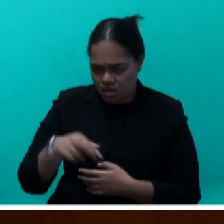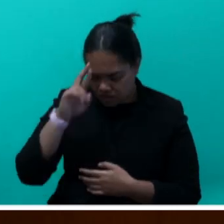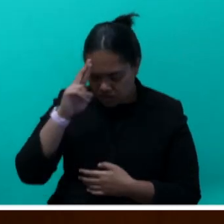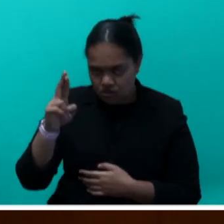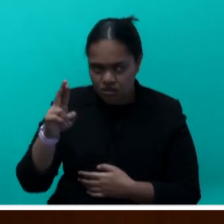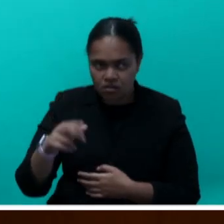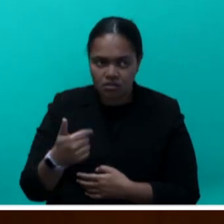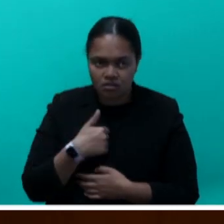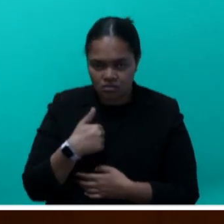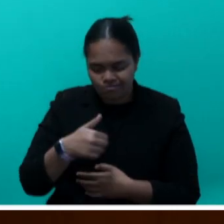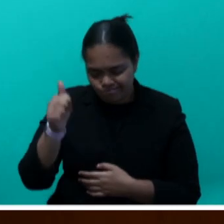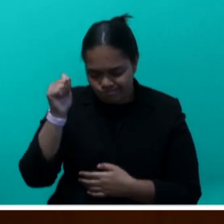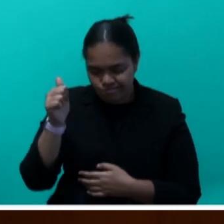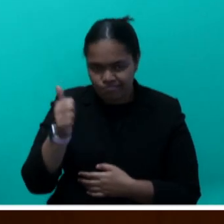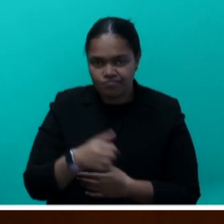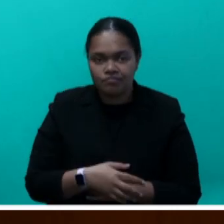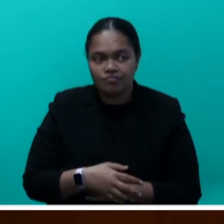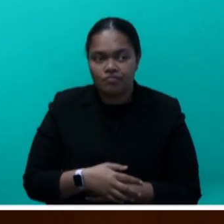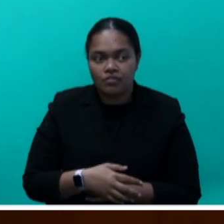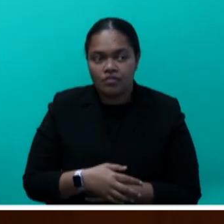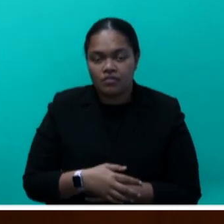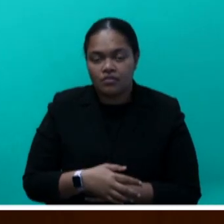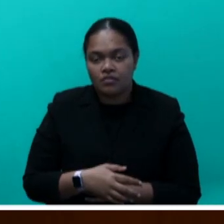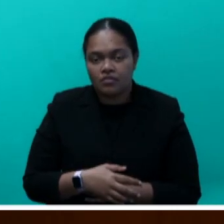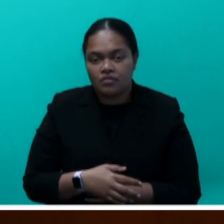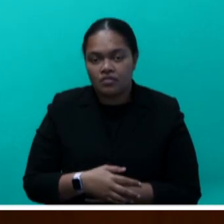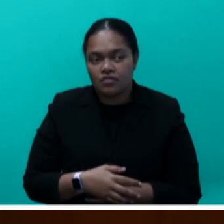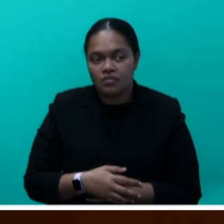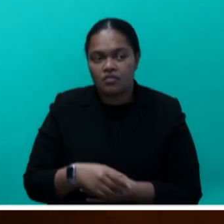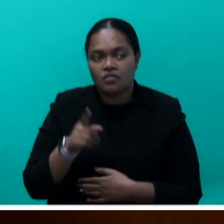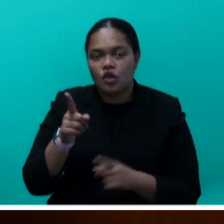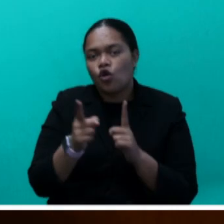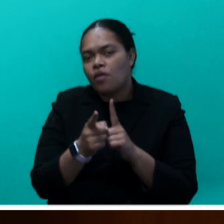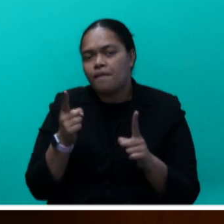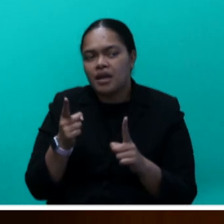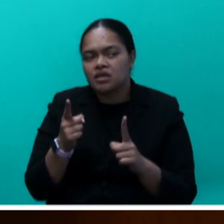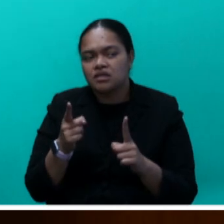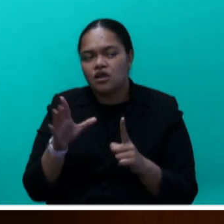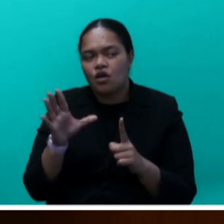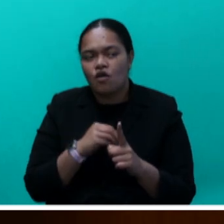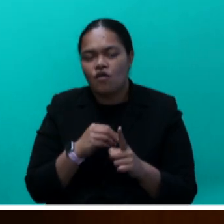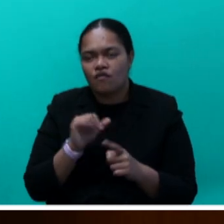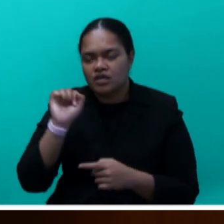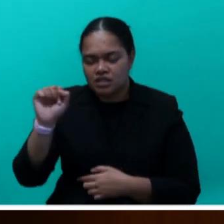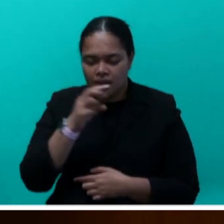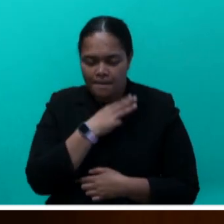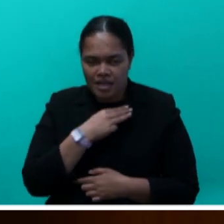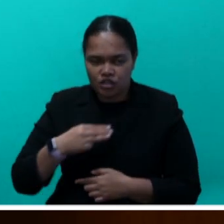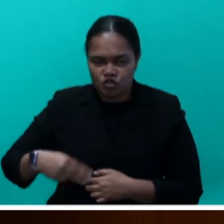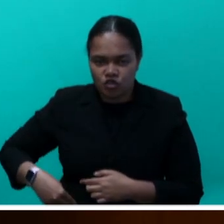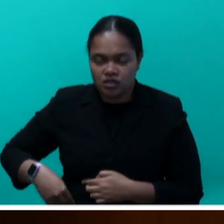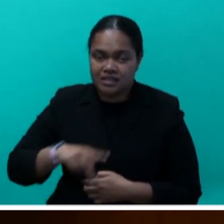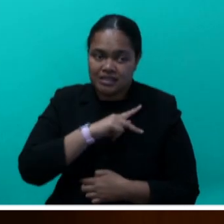of condolences to Maoridom on the passing of His Majesty, the